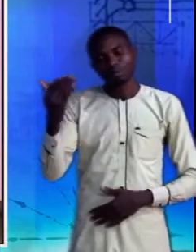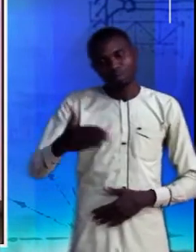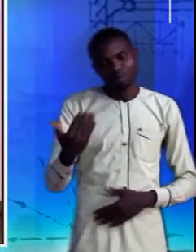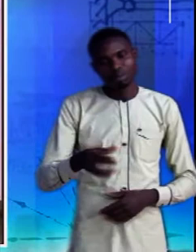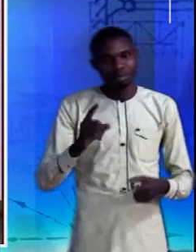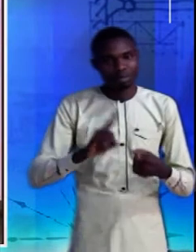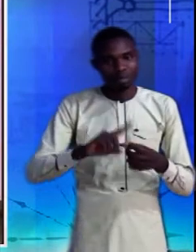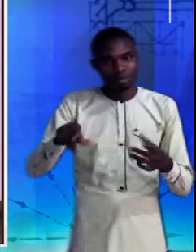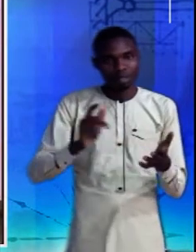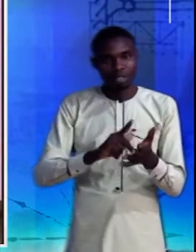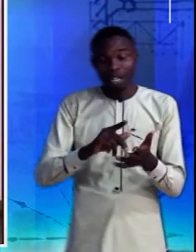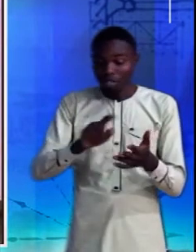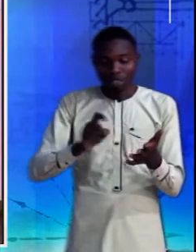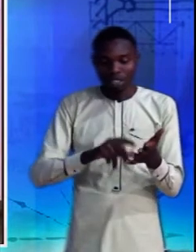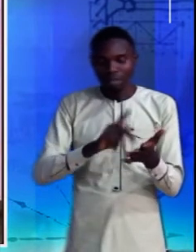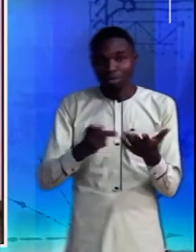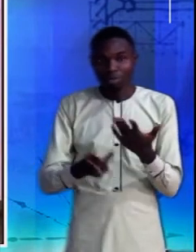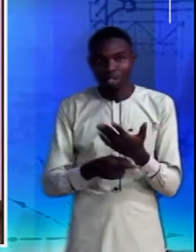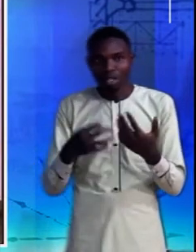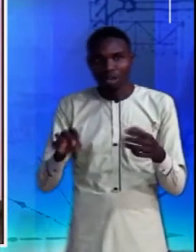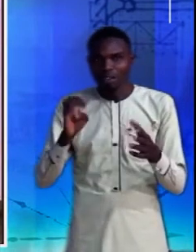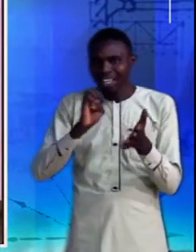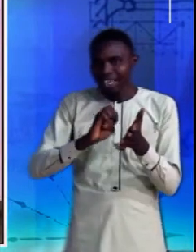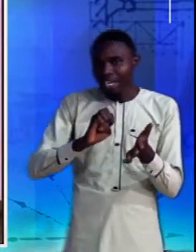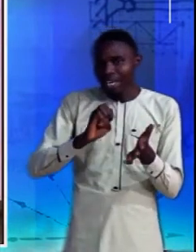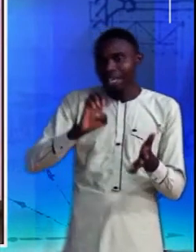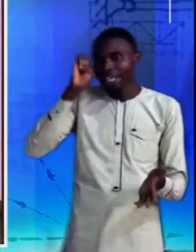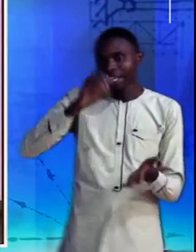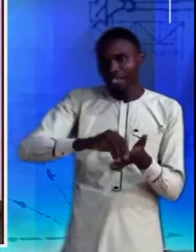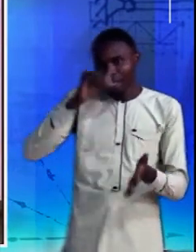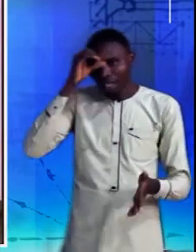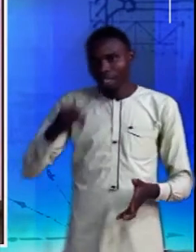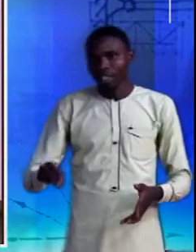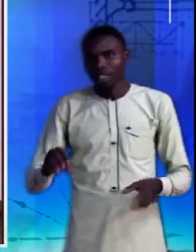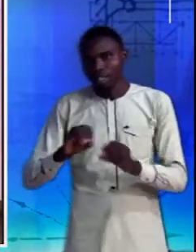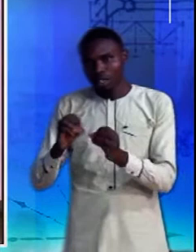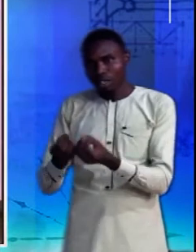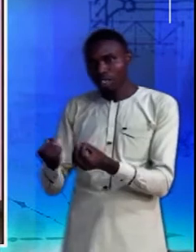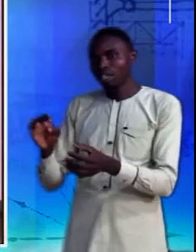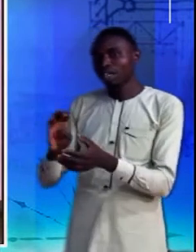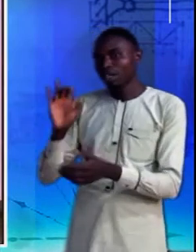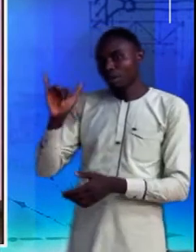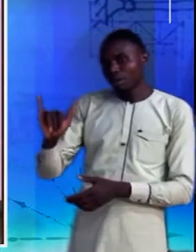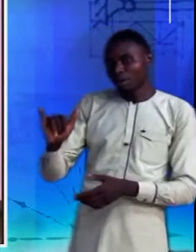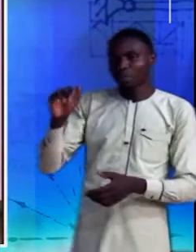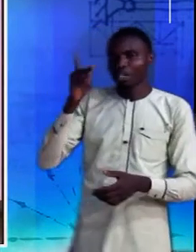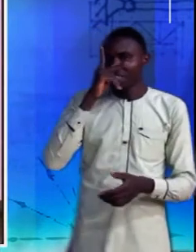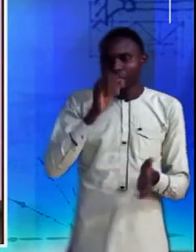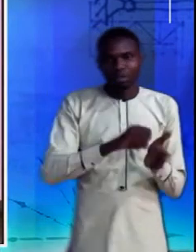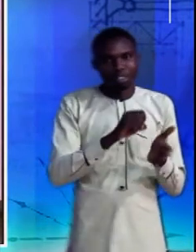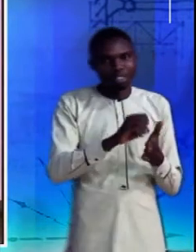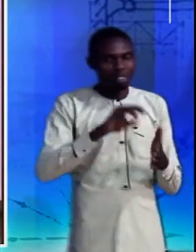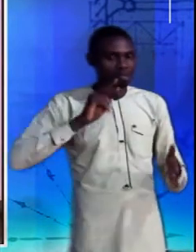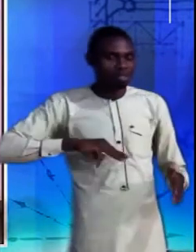organized by the Kebbi State Ministry of Education in collaboration with Kebbi State Ministry of Information